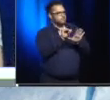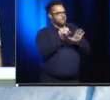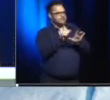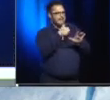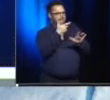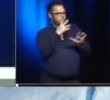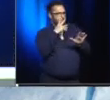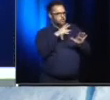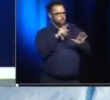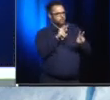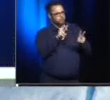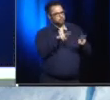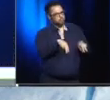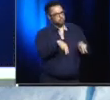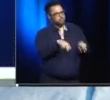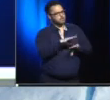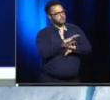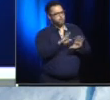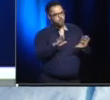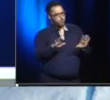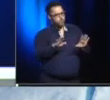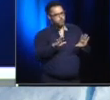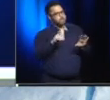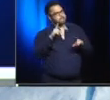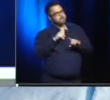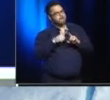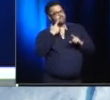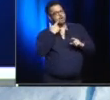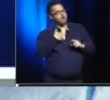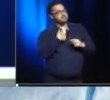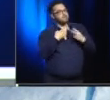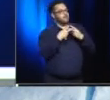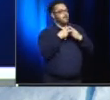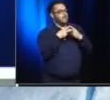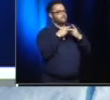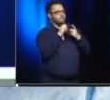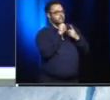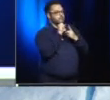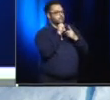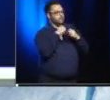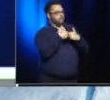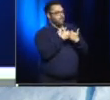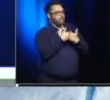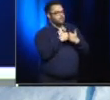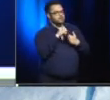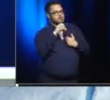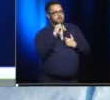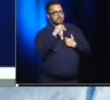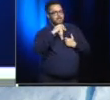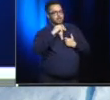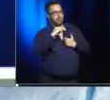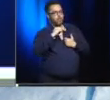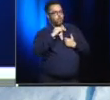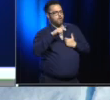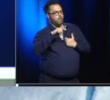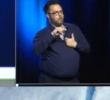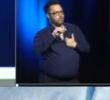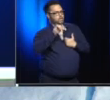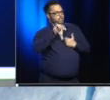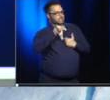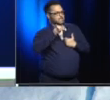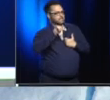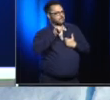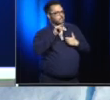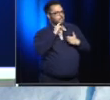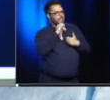our biggest conservation challenges are ecological in nature. So we're dealing with things that are occurring at